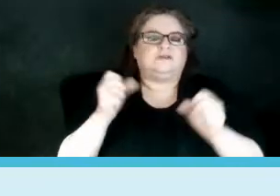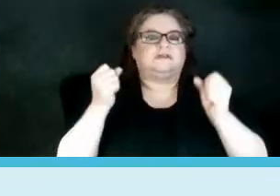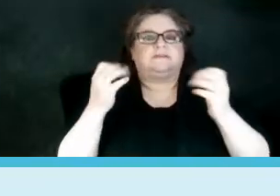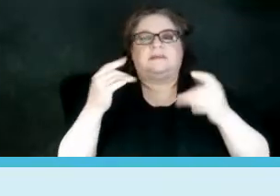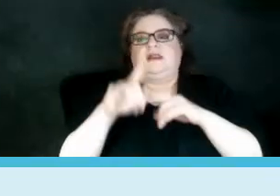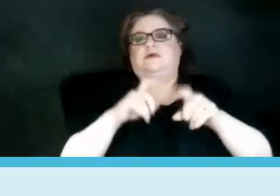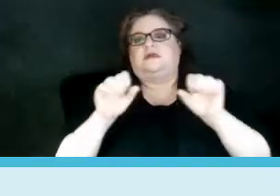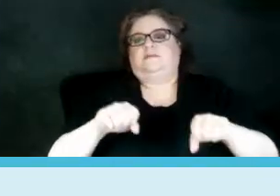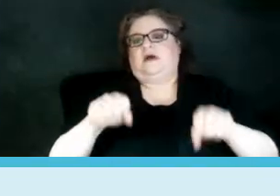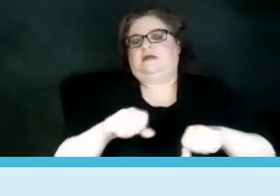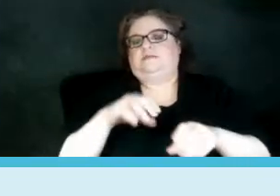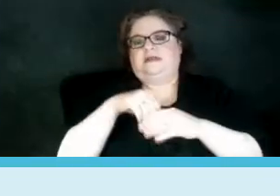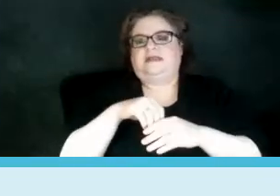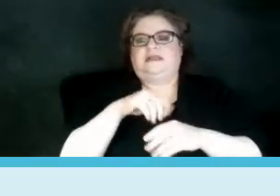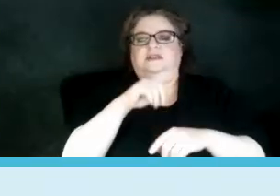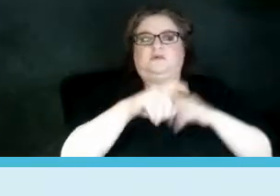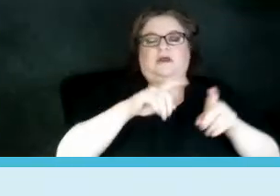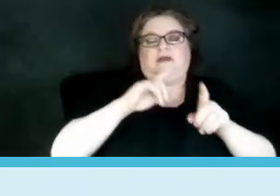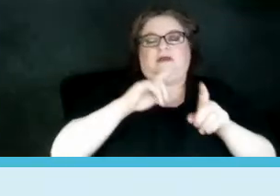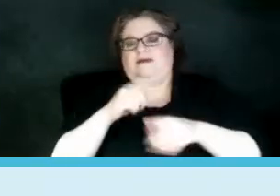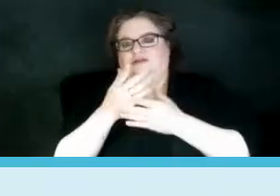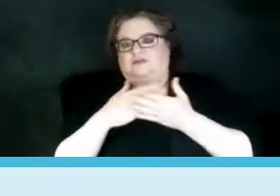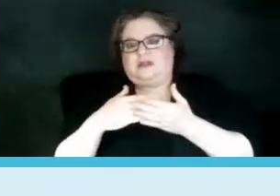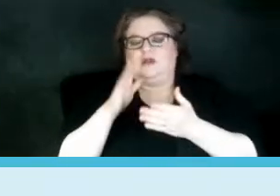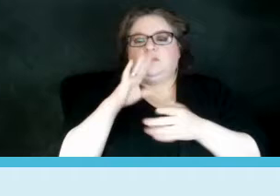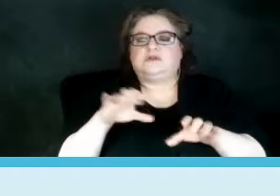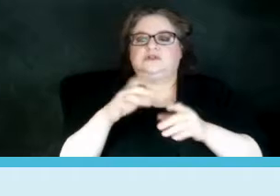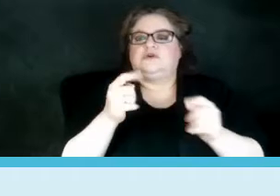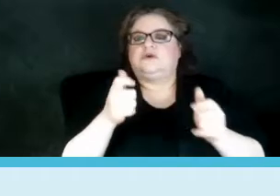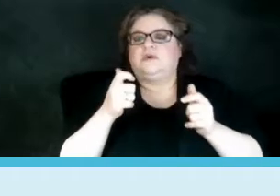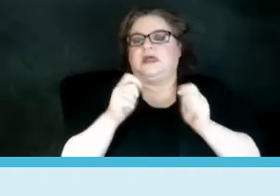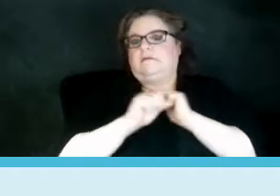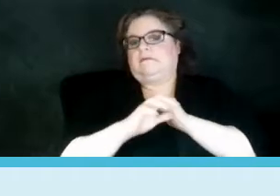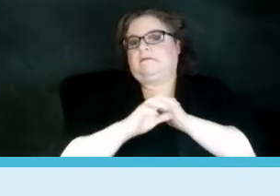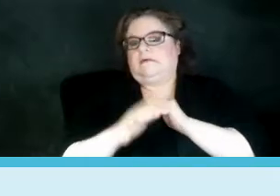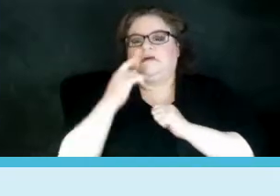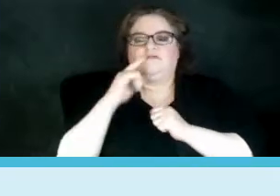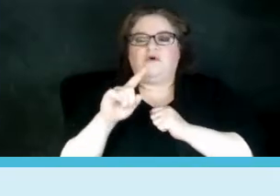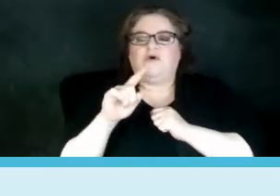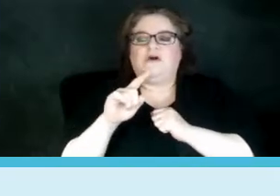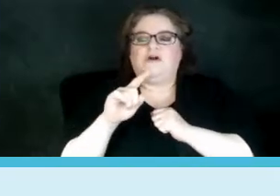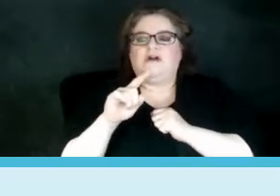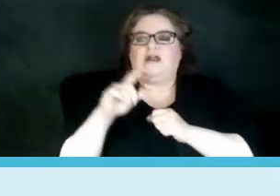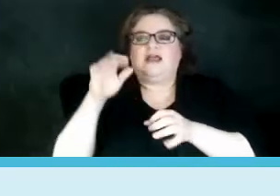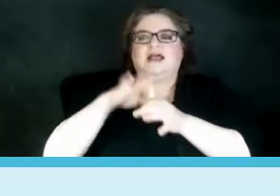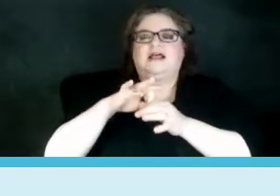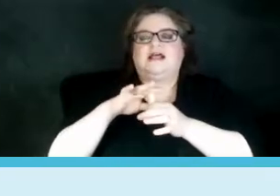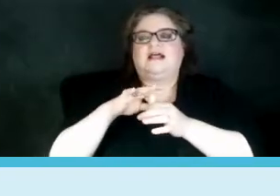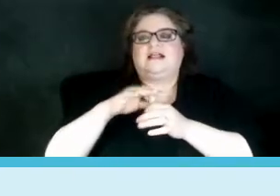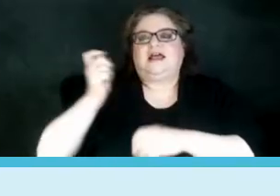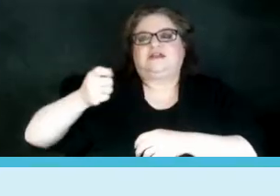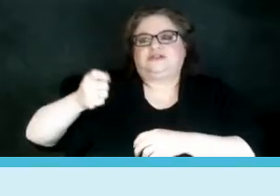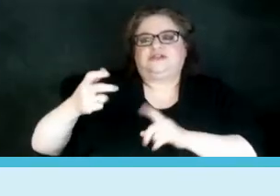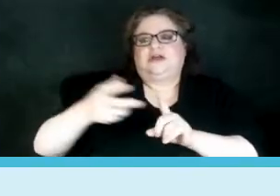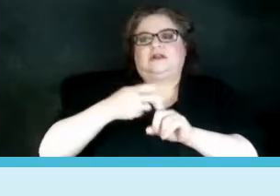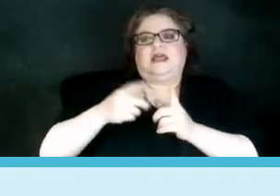in the Q&A section. We're going to do a quick plug for election judge recruitment, and then we'll